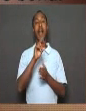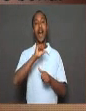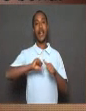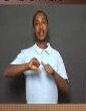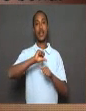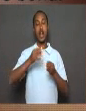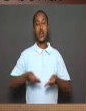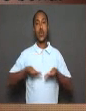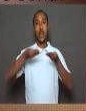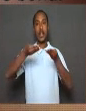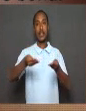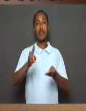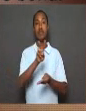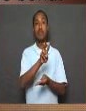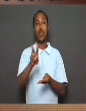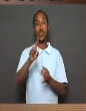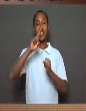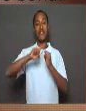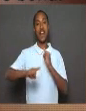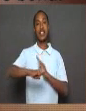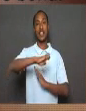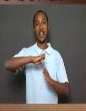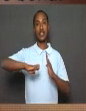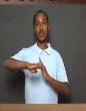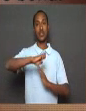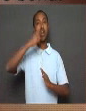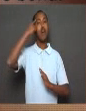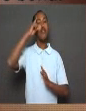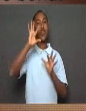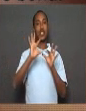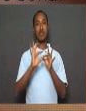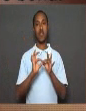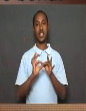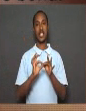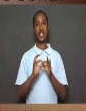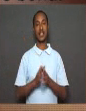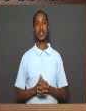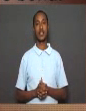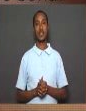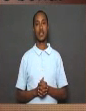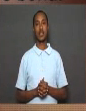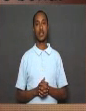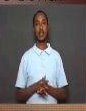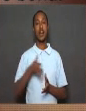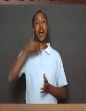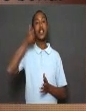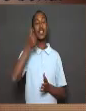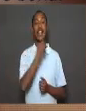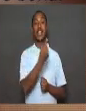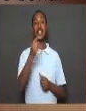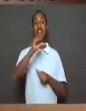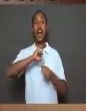atom donates both of the valence electrons for the bond, rather than each